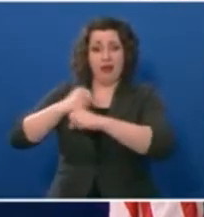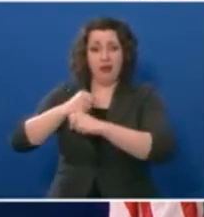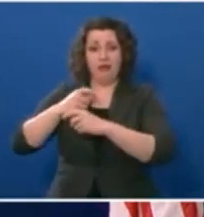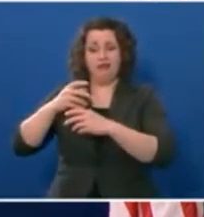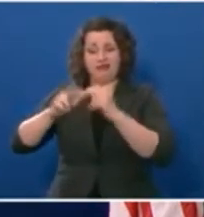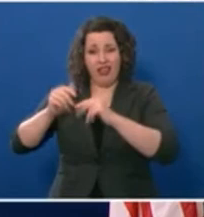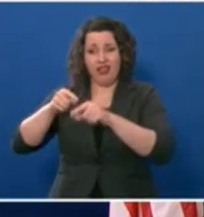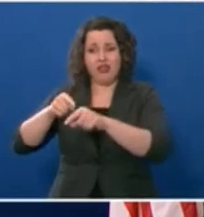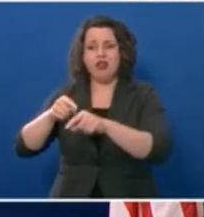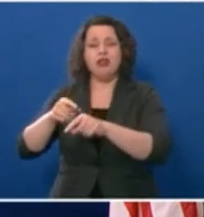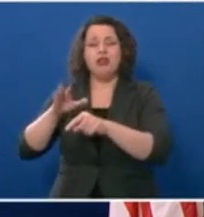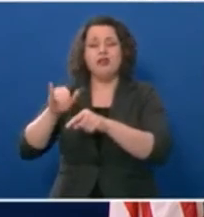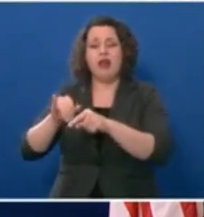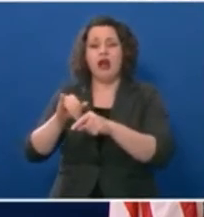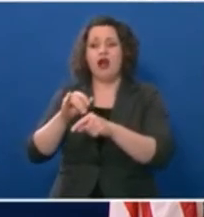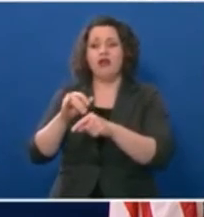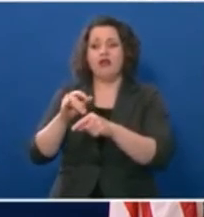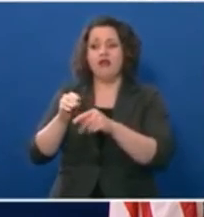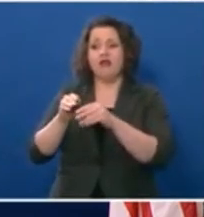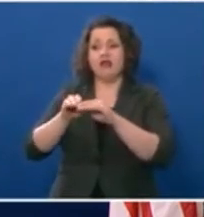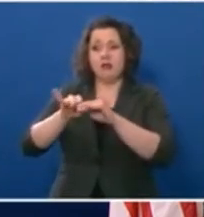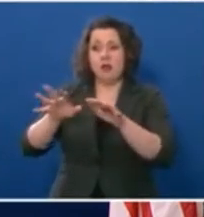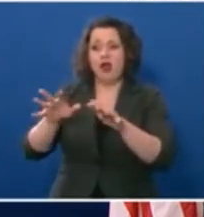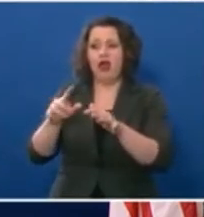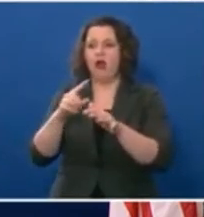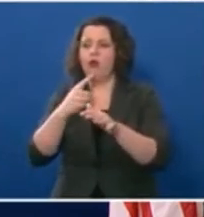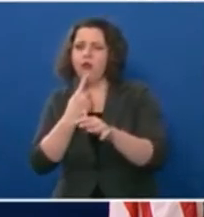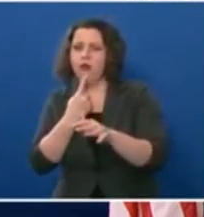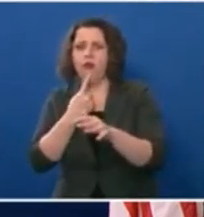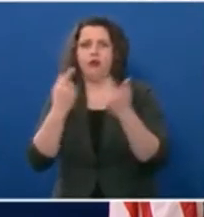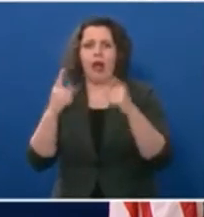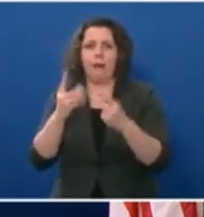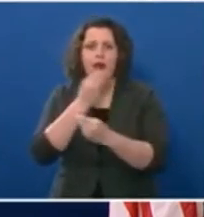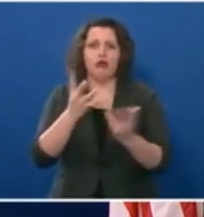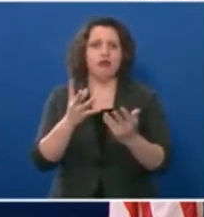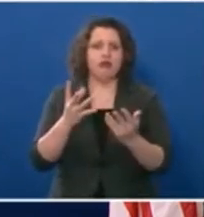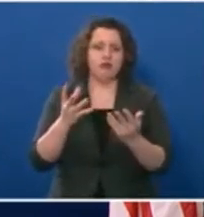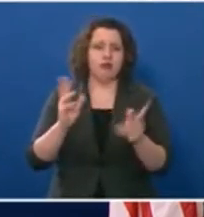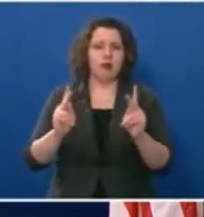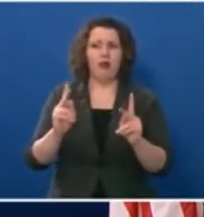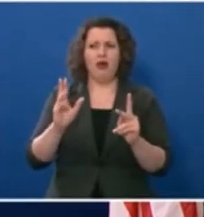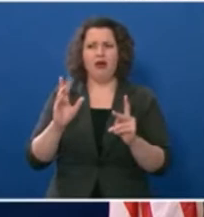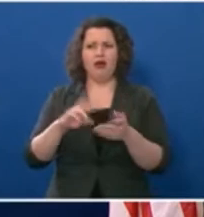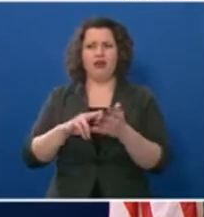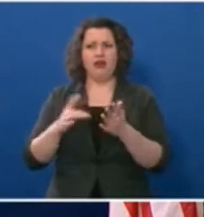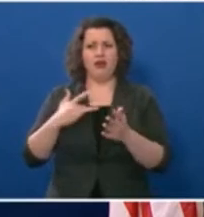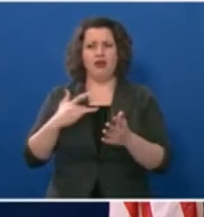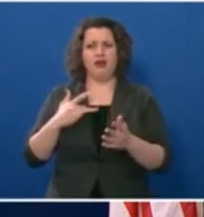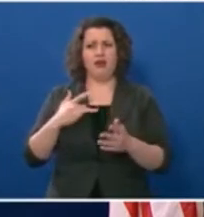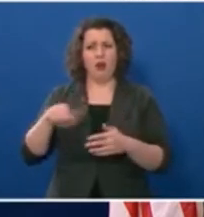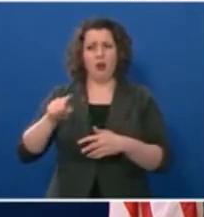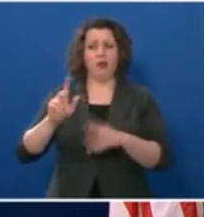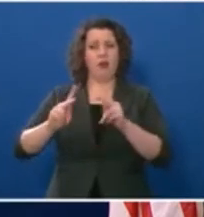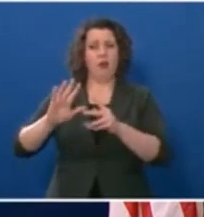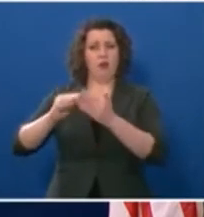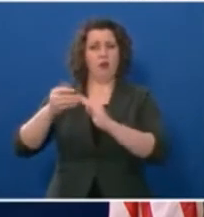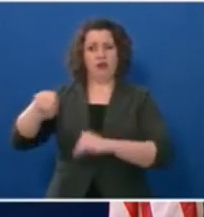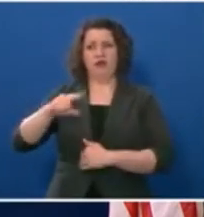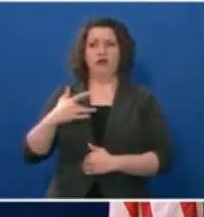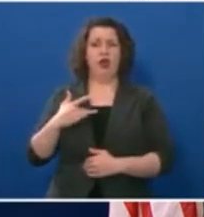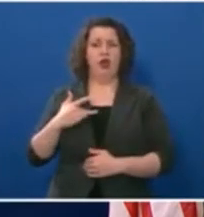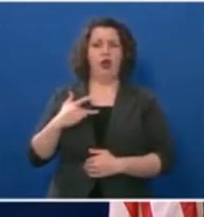is significant by the time, it's made public, which I think kind of makes it more difficult for people in those communities to kind of put up